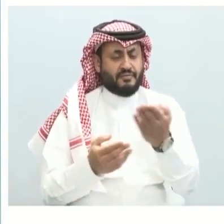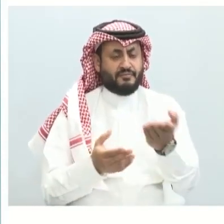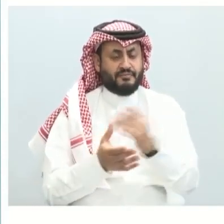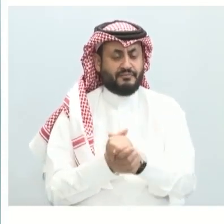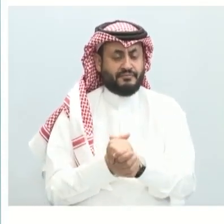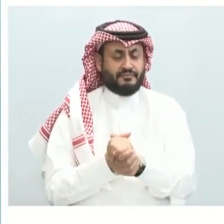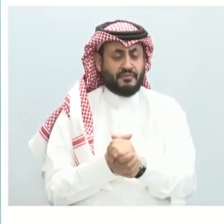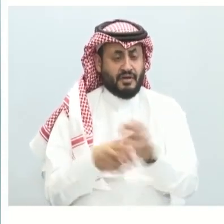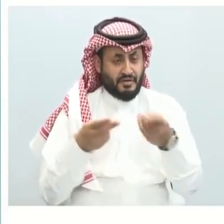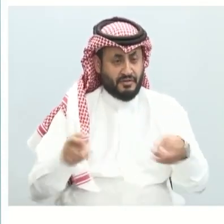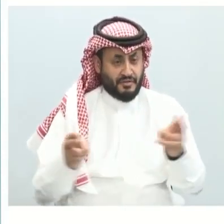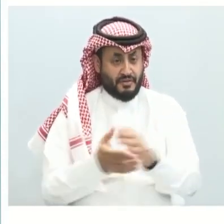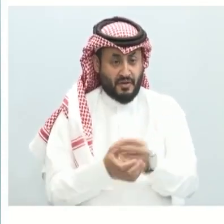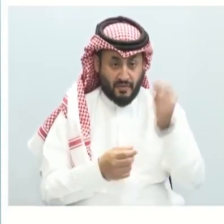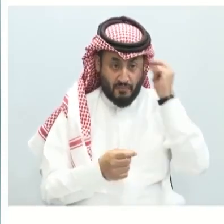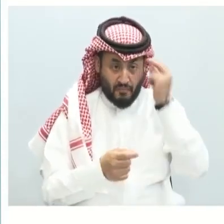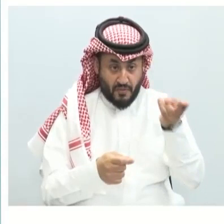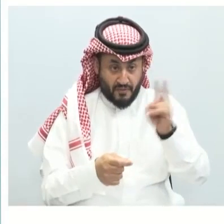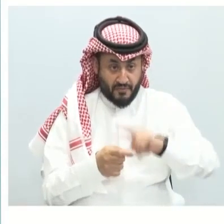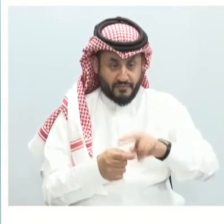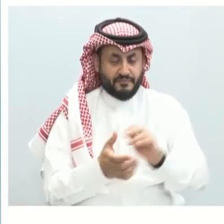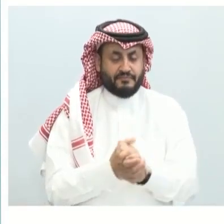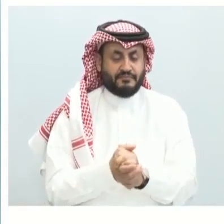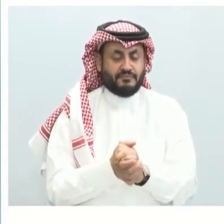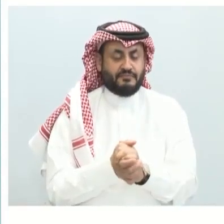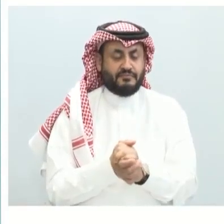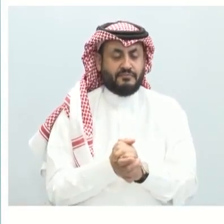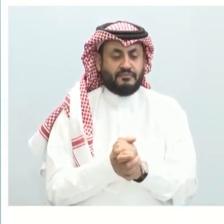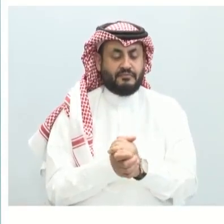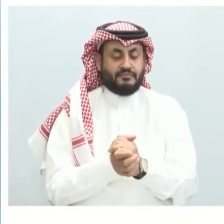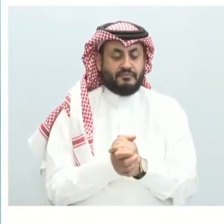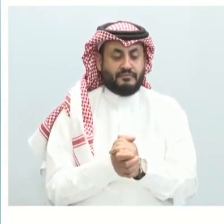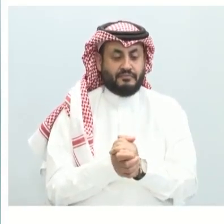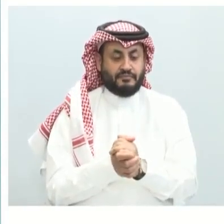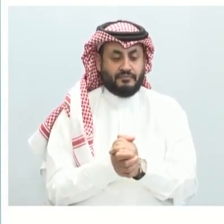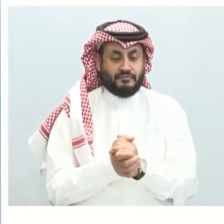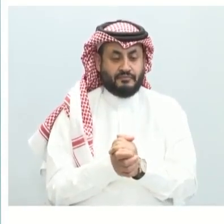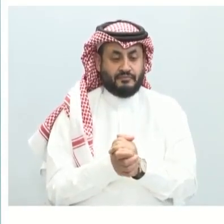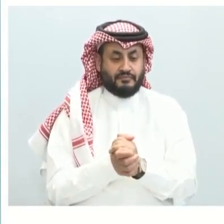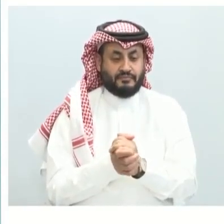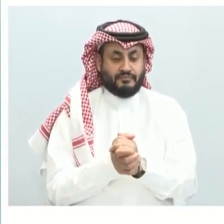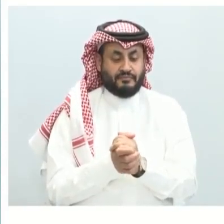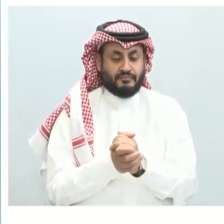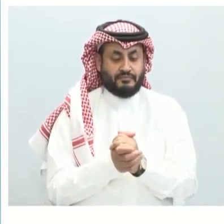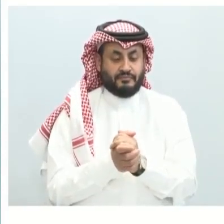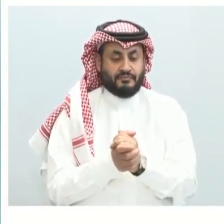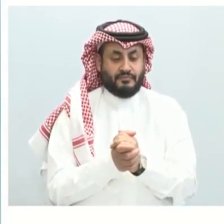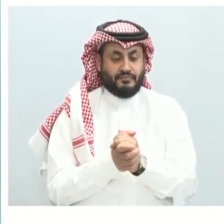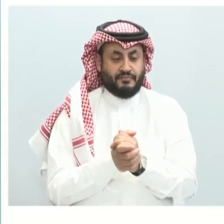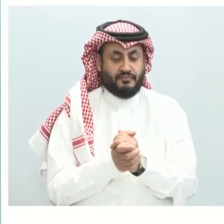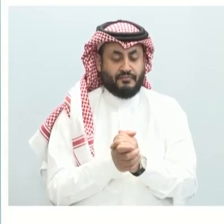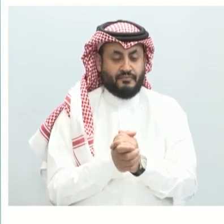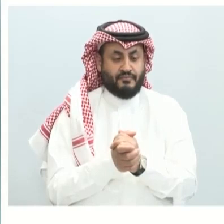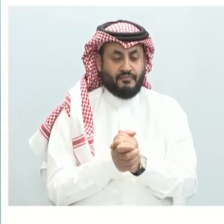so we will have better understanding on how we these sentences are formed.